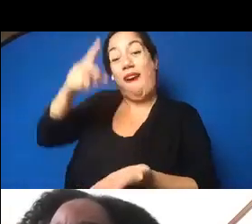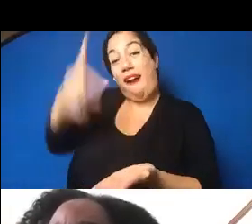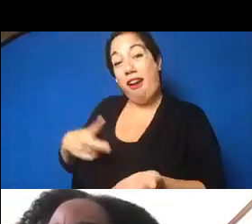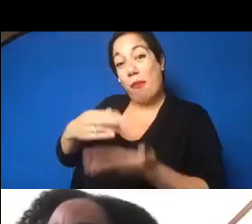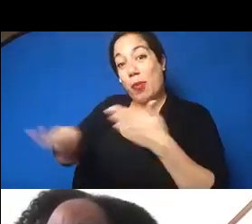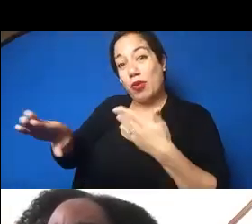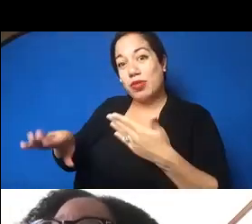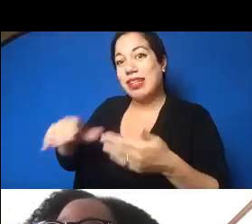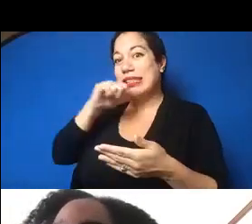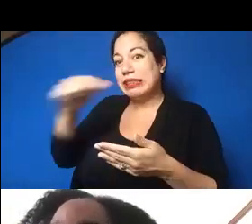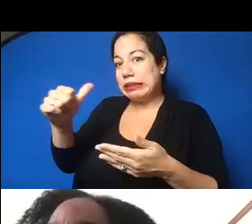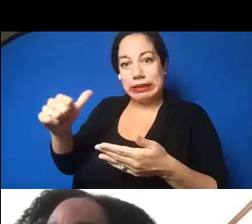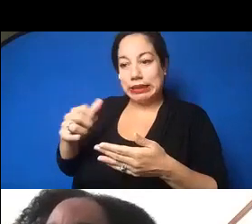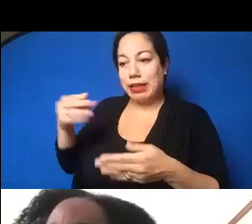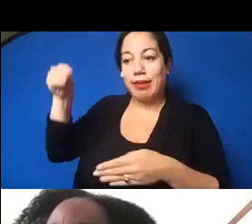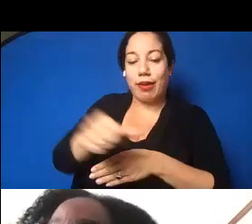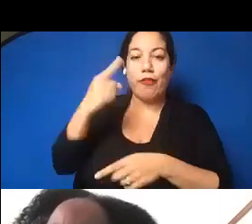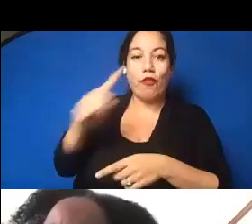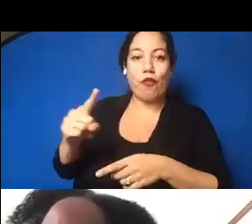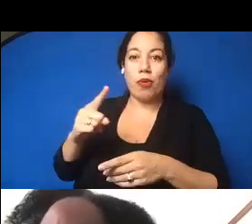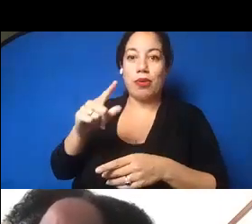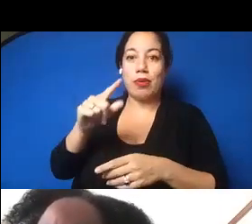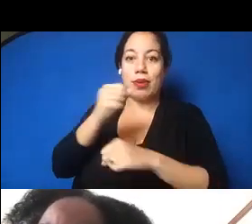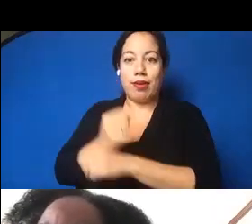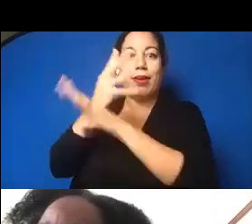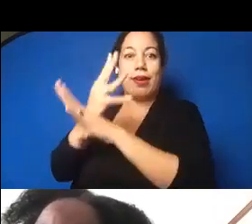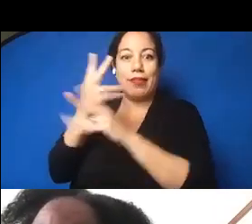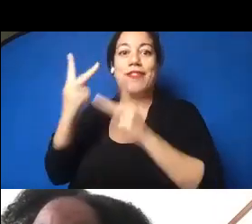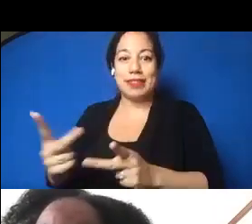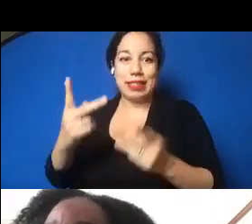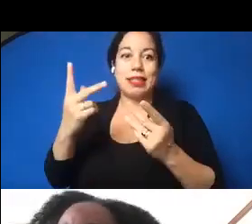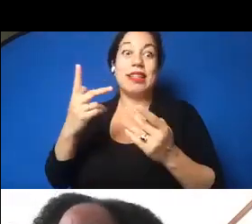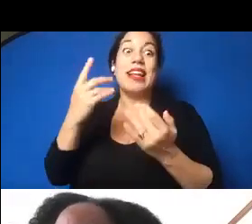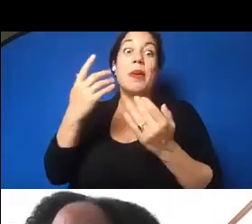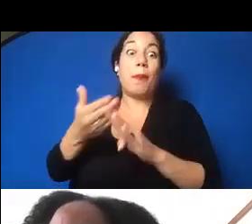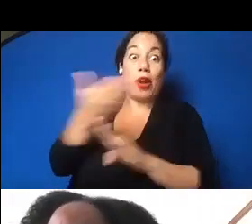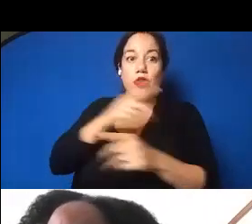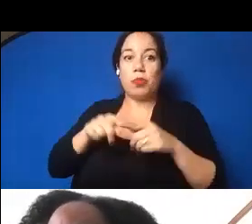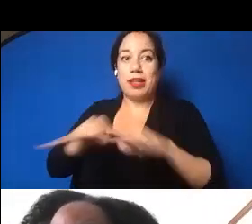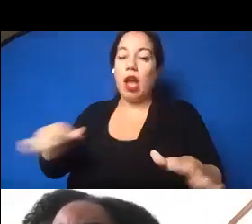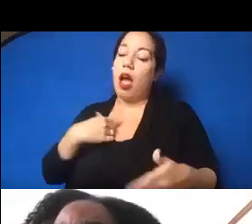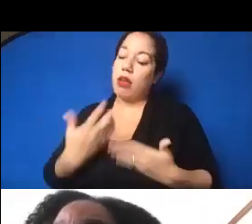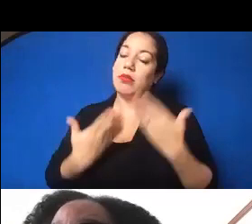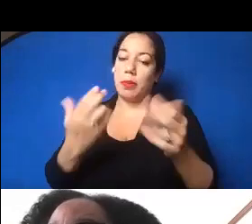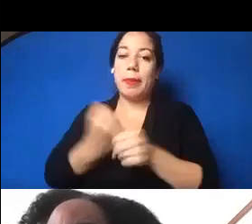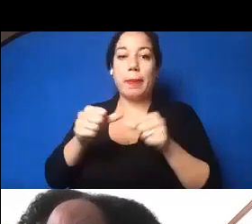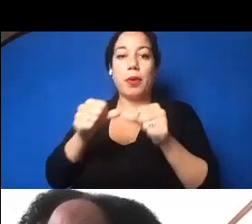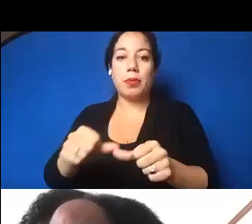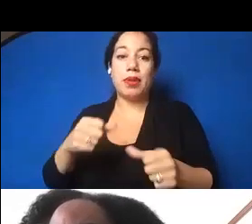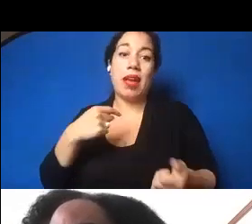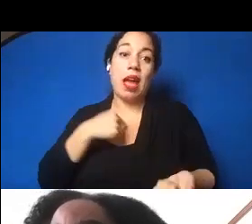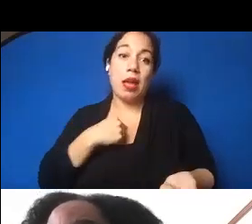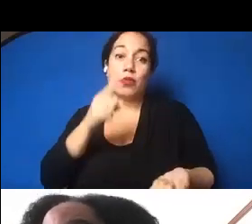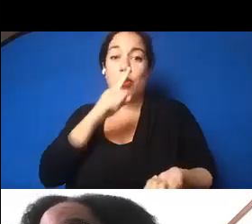for telehealth visits prior to the pandemic. I suggest we make that permanent too. There's also discussions, and I'm sure my colleague and